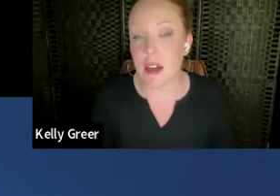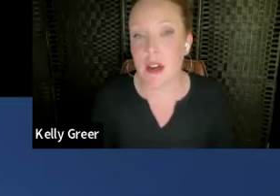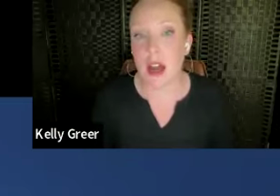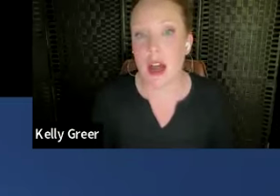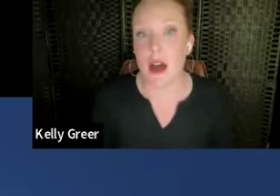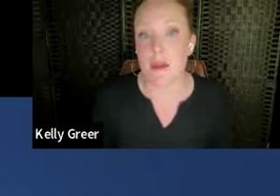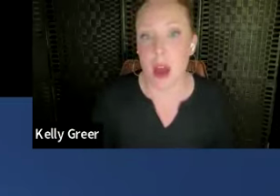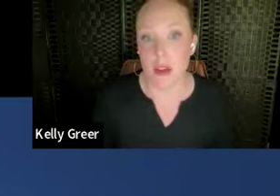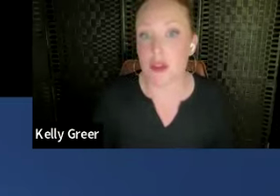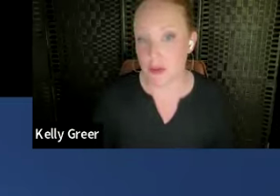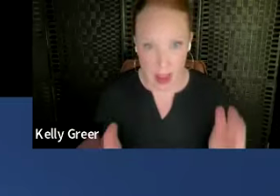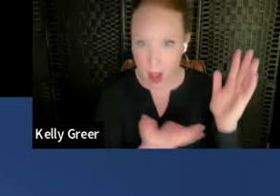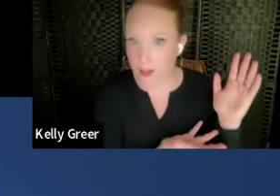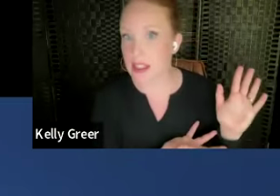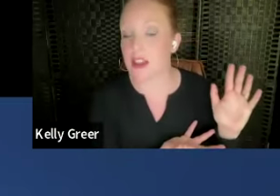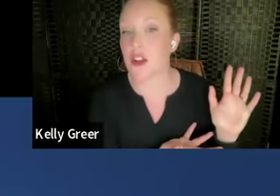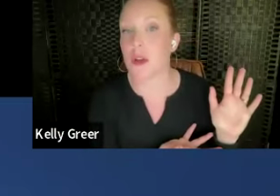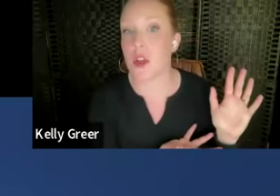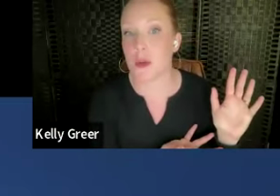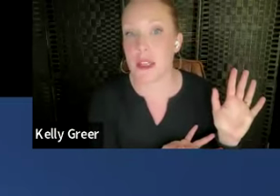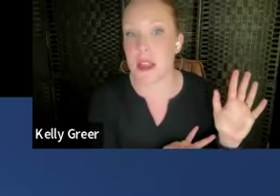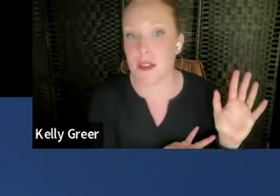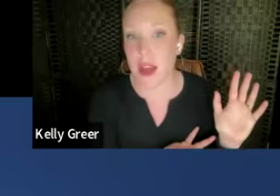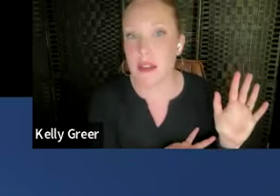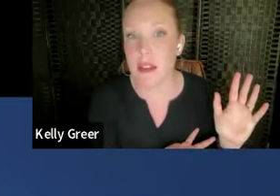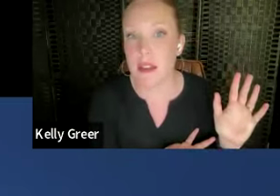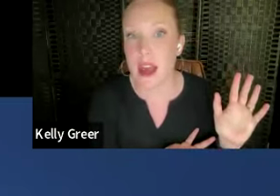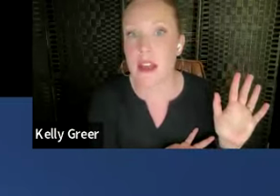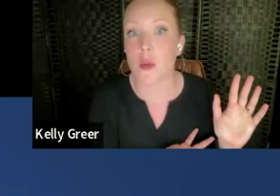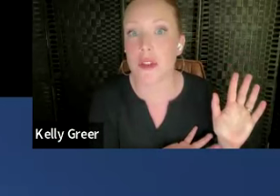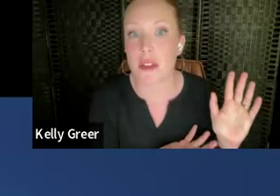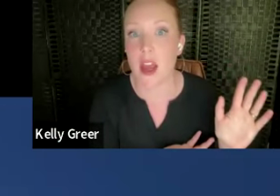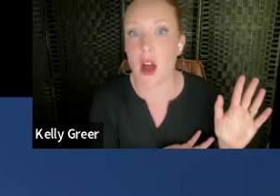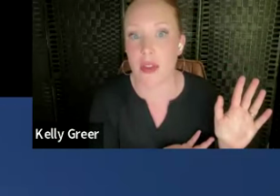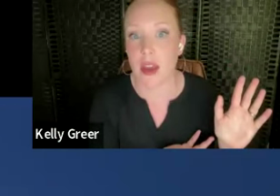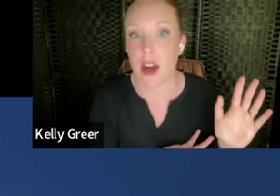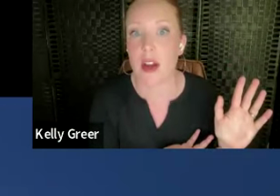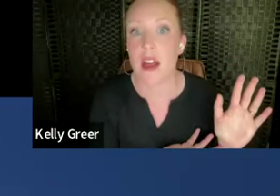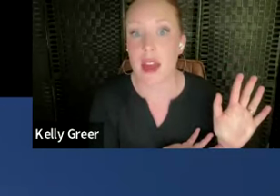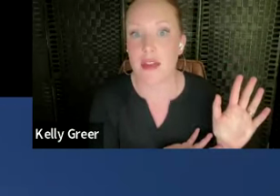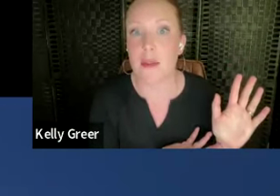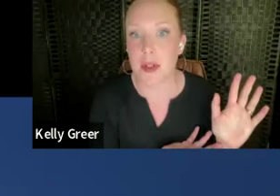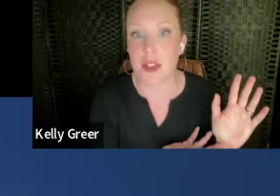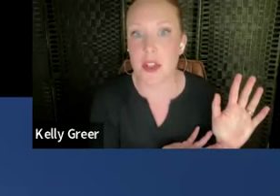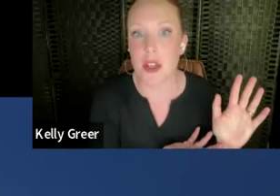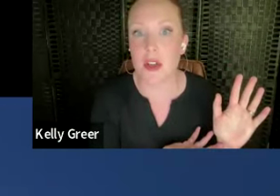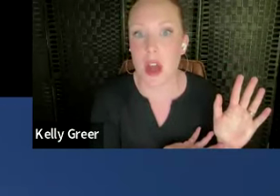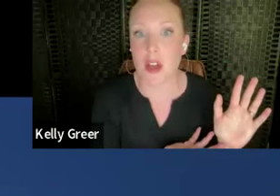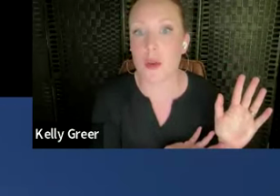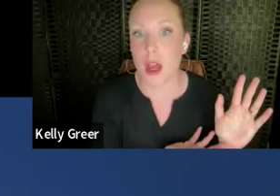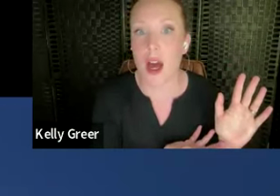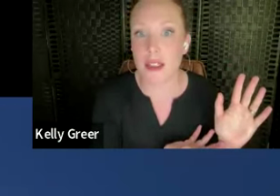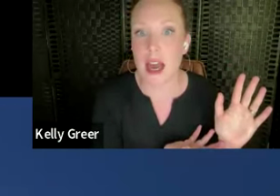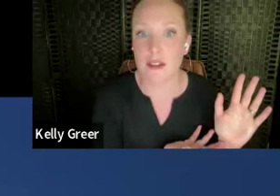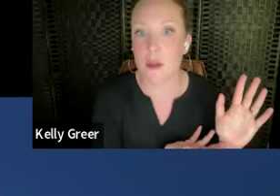pretty clear that obviously they're the ones hosting the event, and it will say on there that the